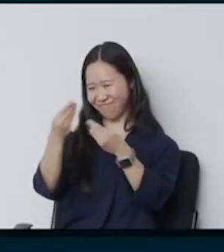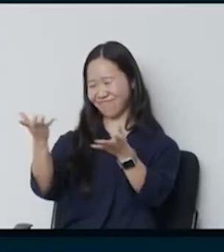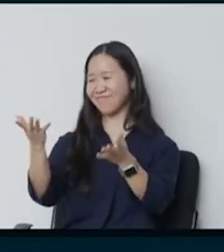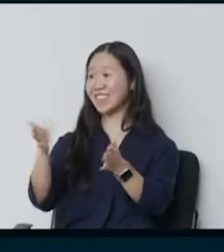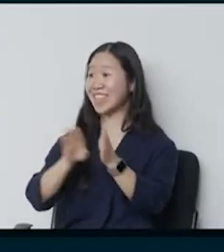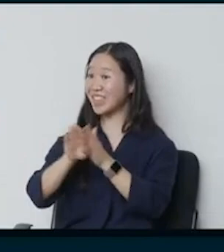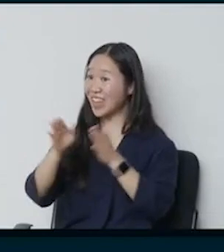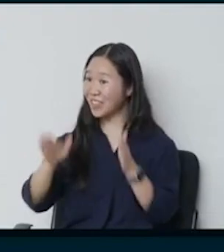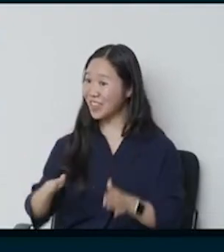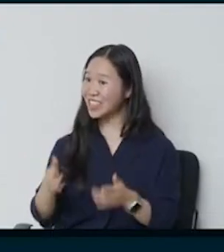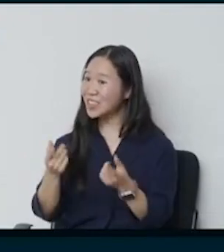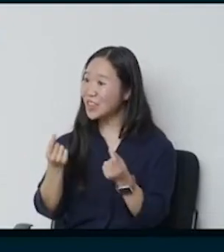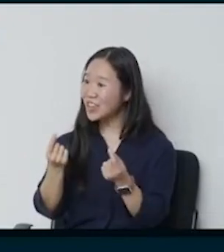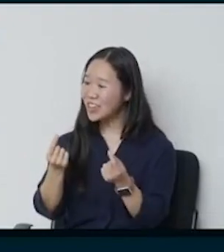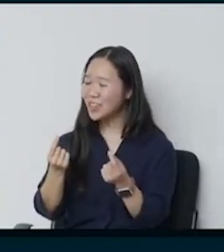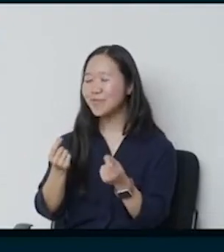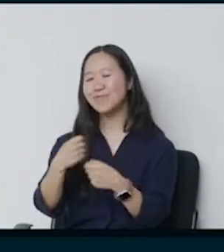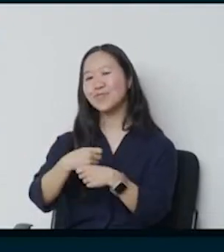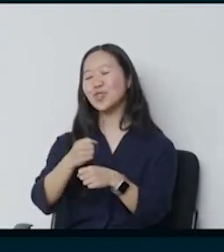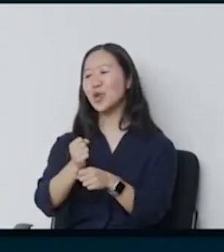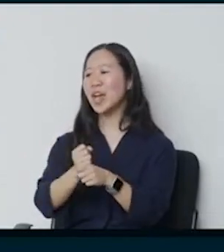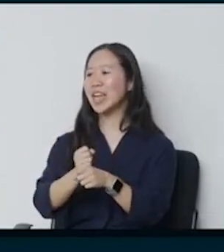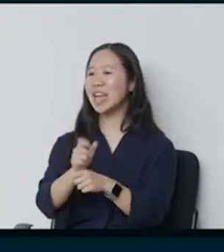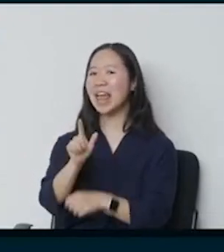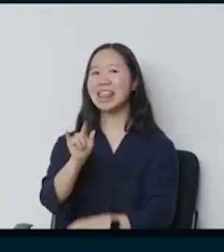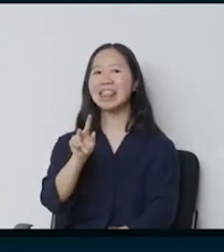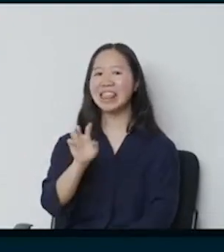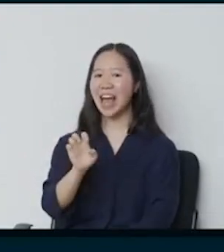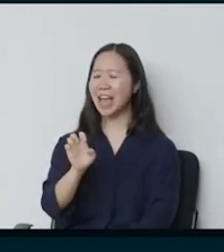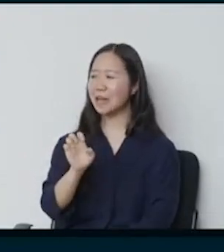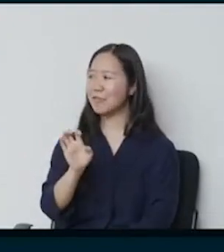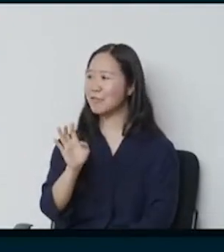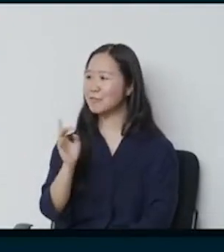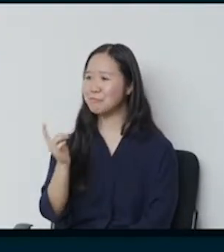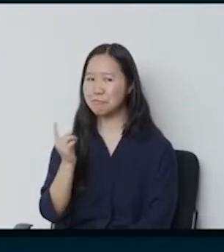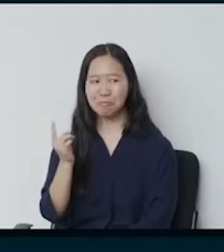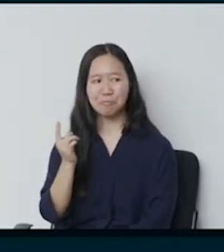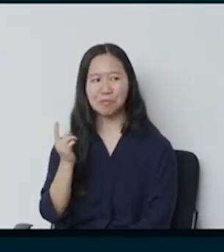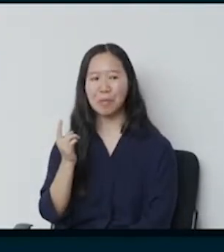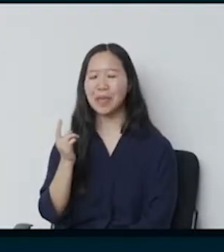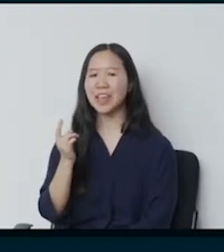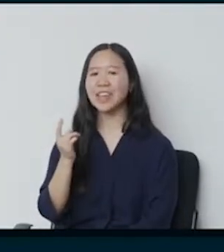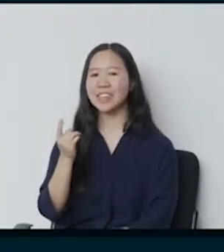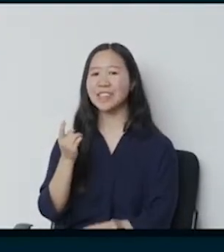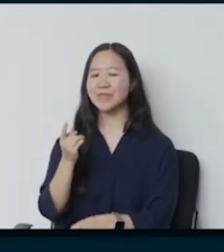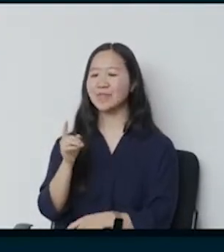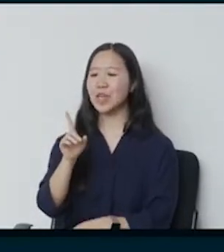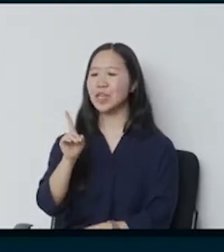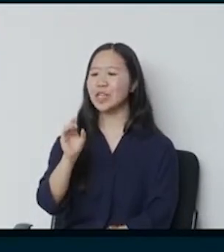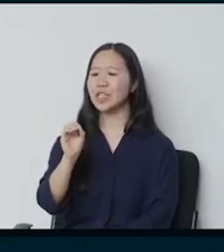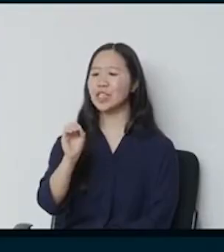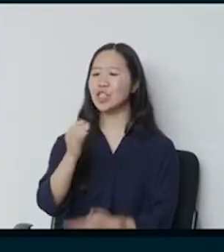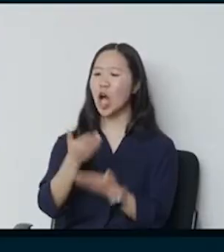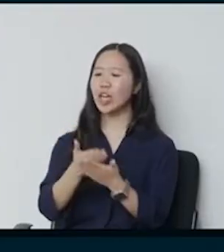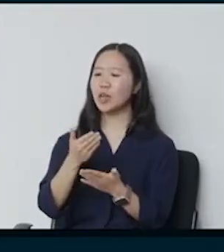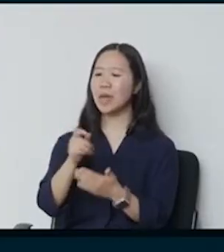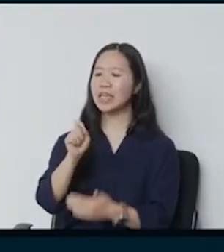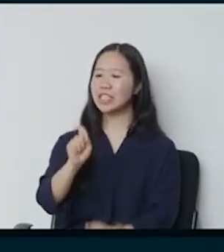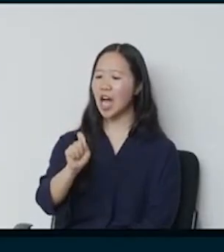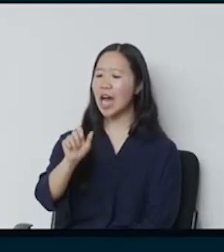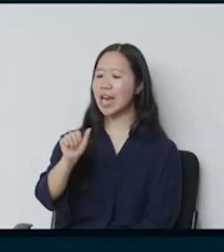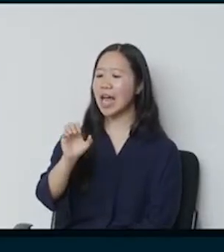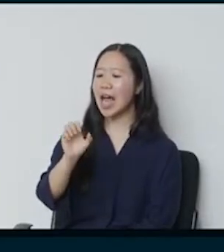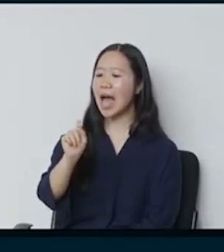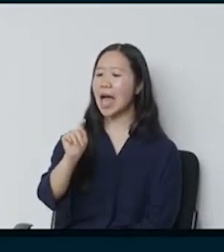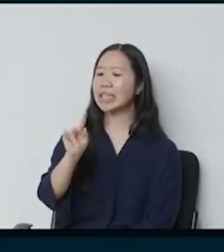developers, is create a live expression to watch this thing called document.activeElement, and then move the focus. So